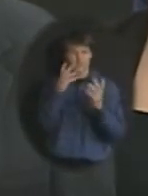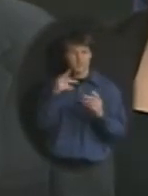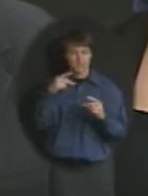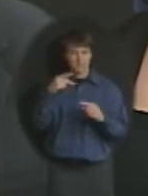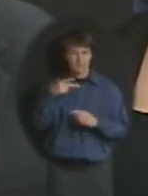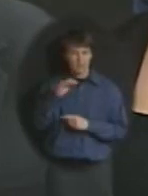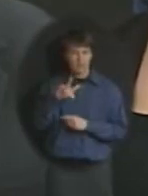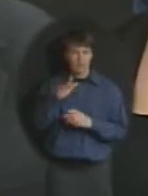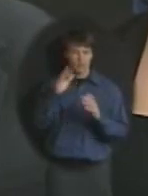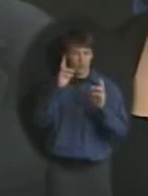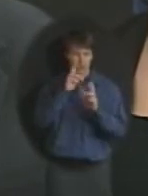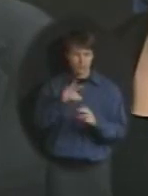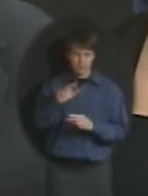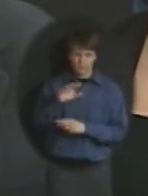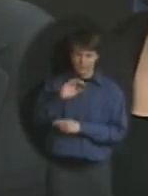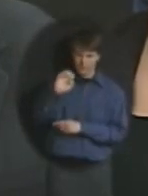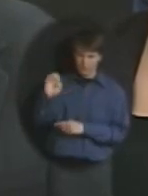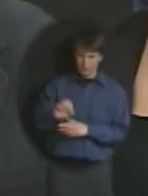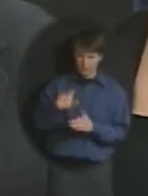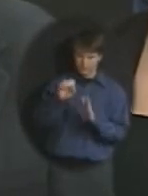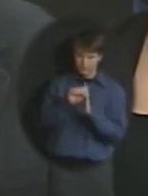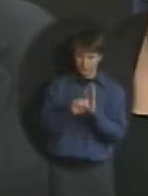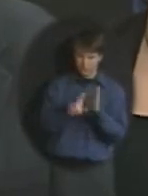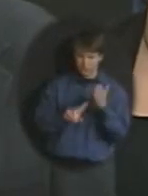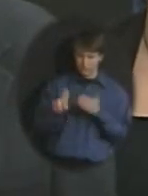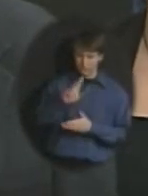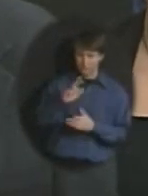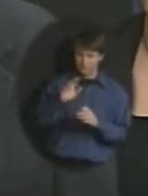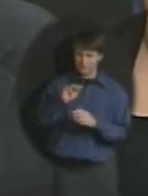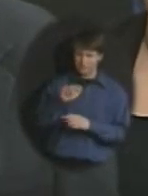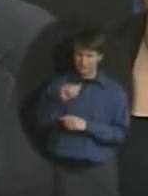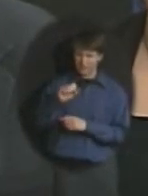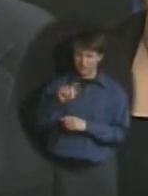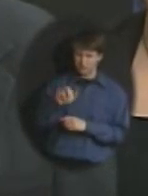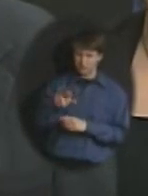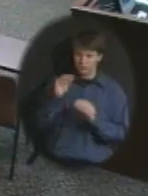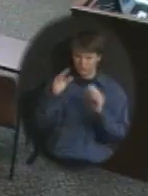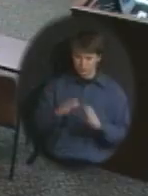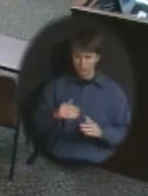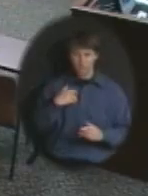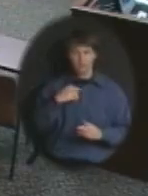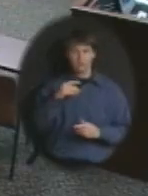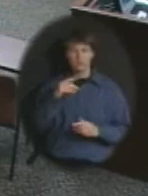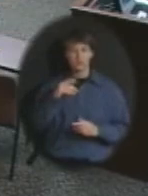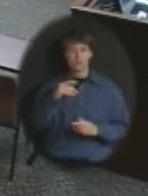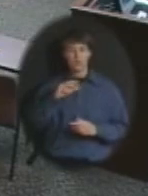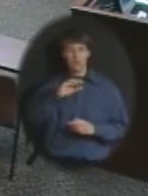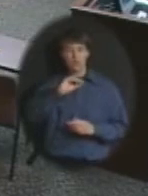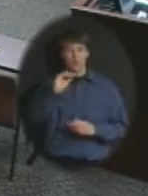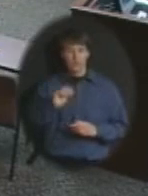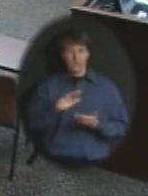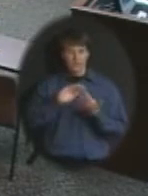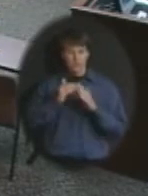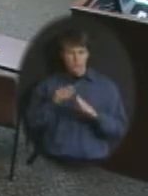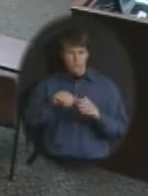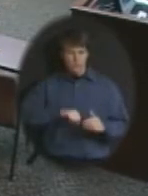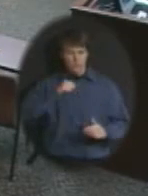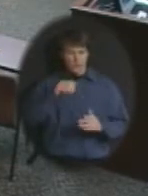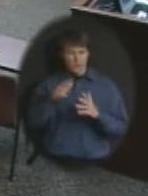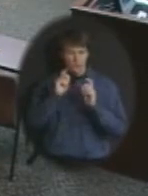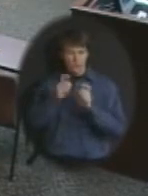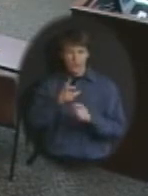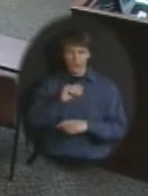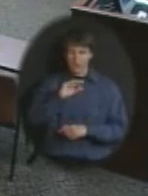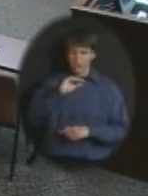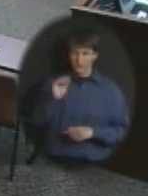as Emporia State University Master Teacher, Kansas State High School Activities Association Hall of Fame, Olathe Community Pride Award, and the Olathe